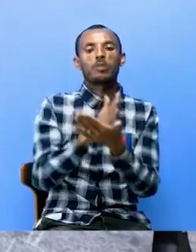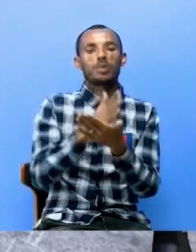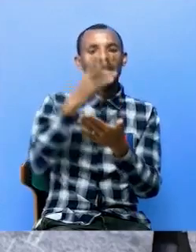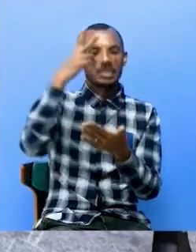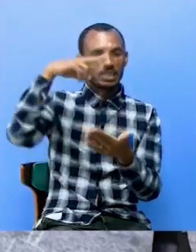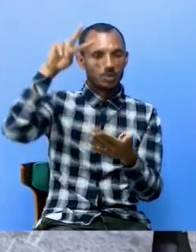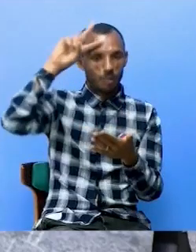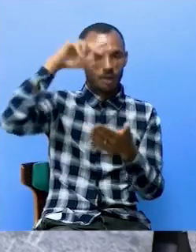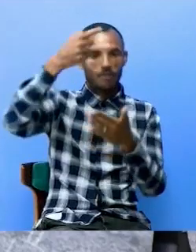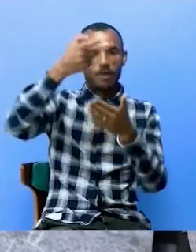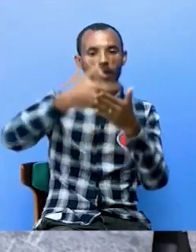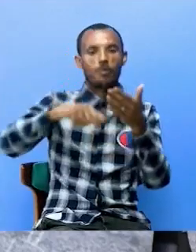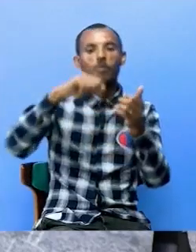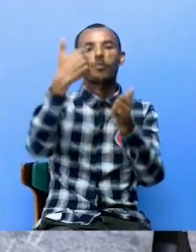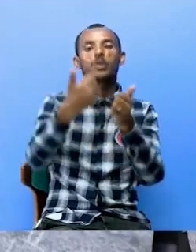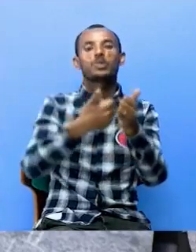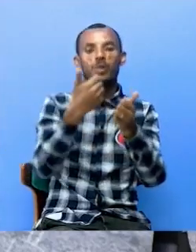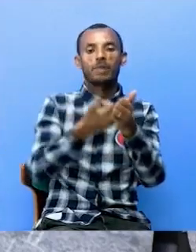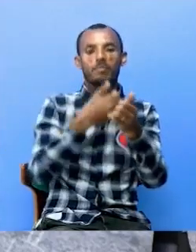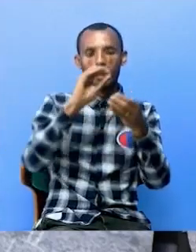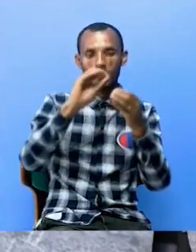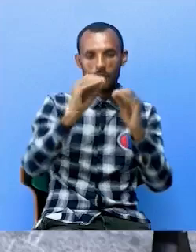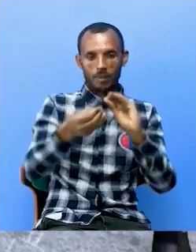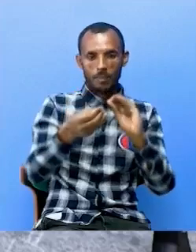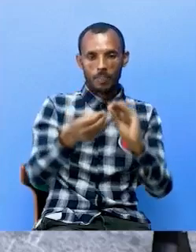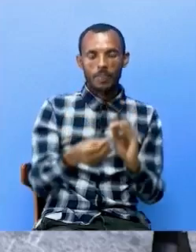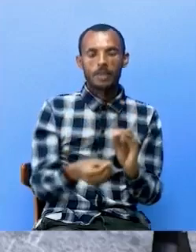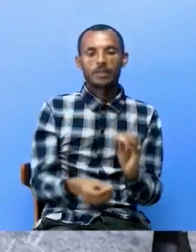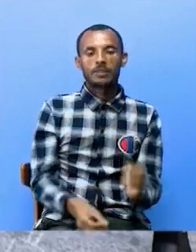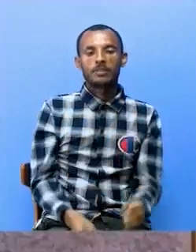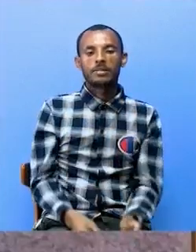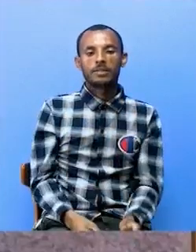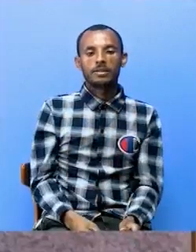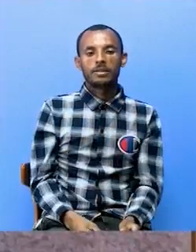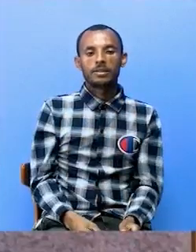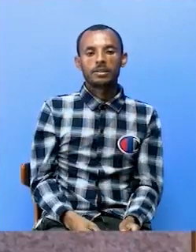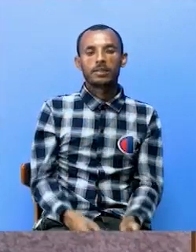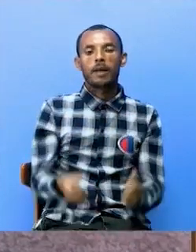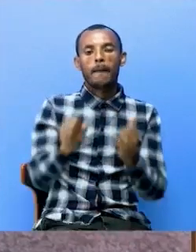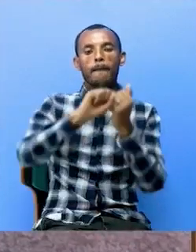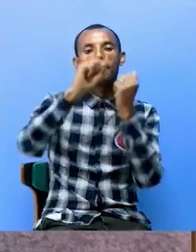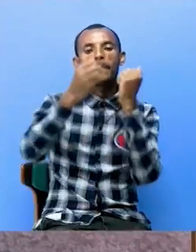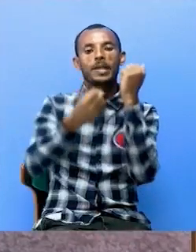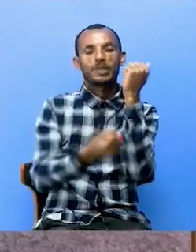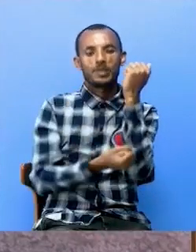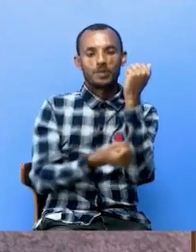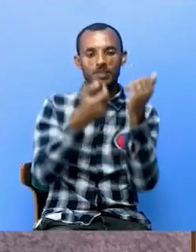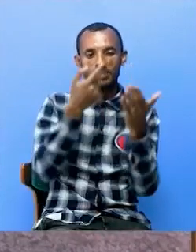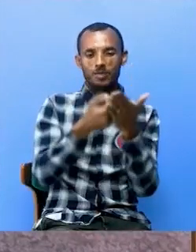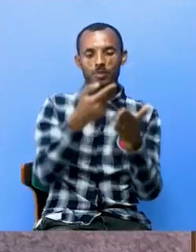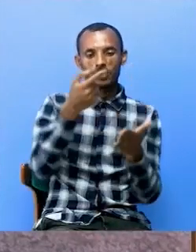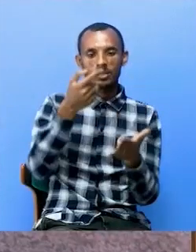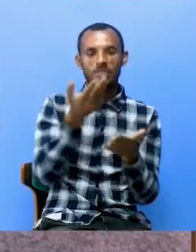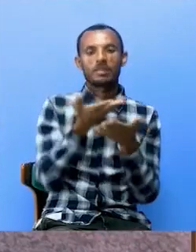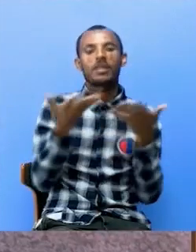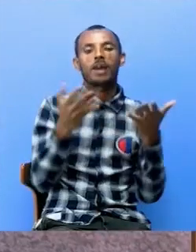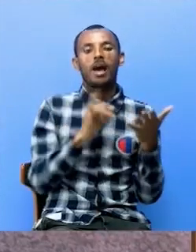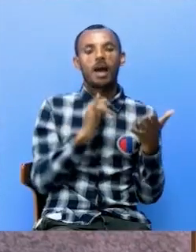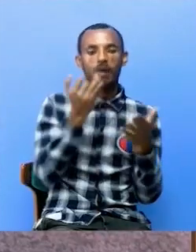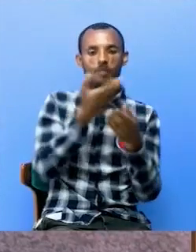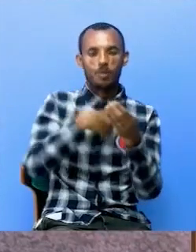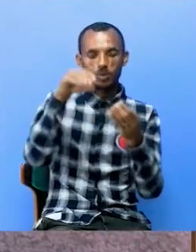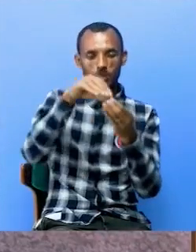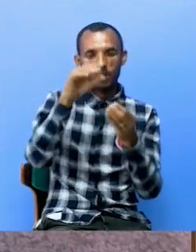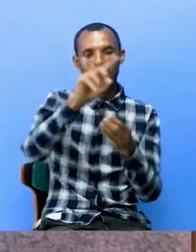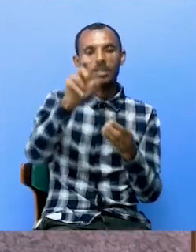squared value of some consecutive numbers, right? So based on those things, I have also asked